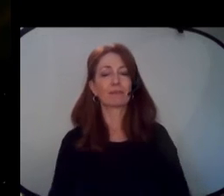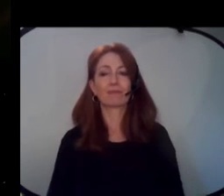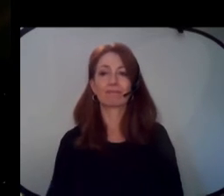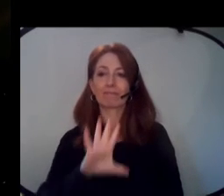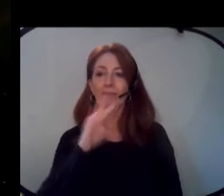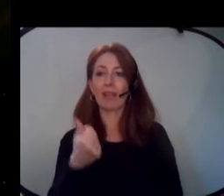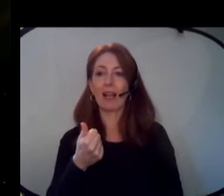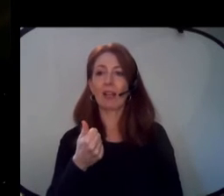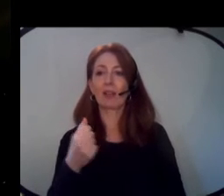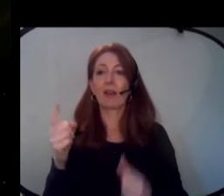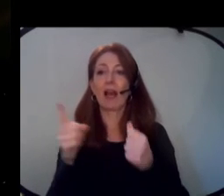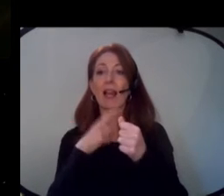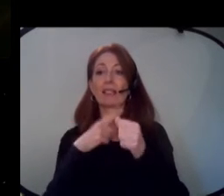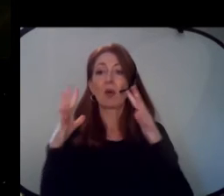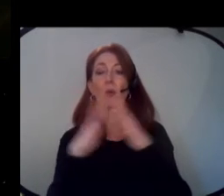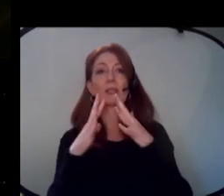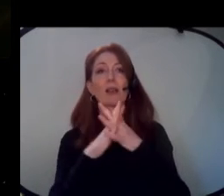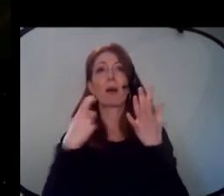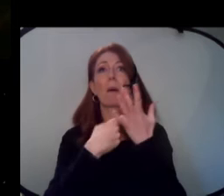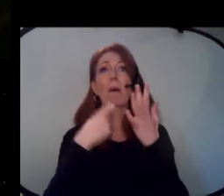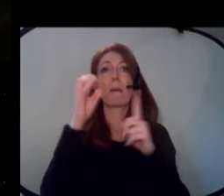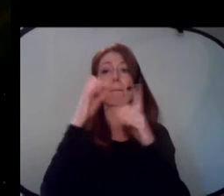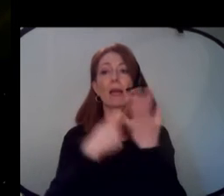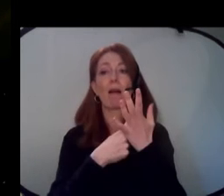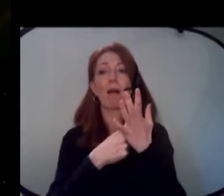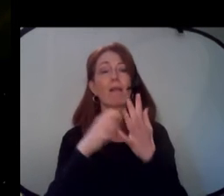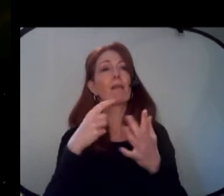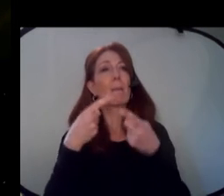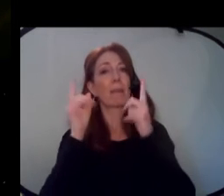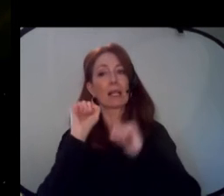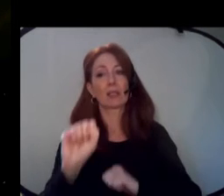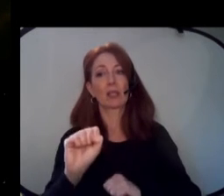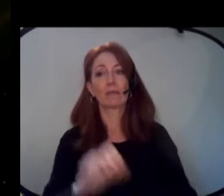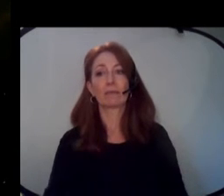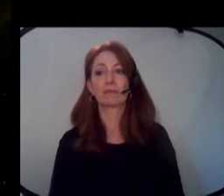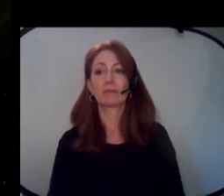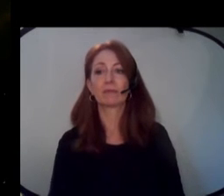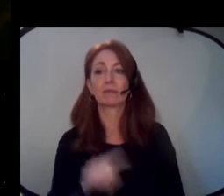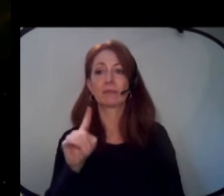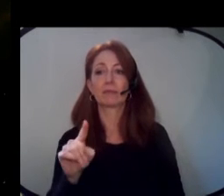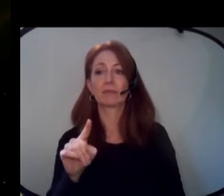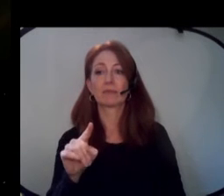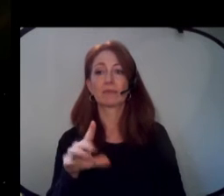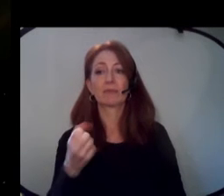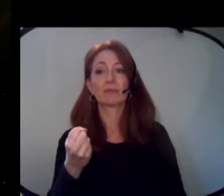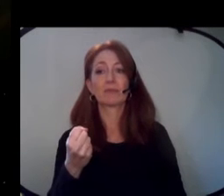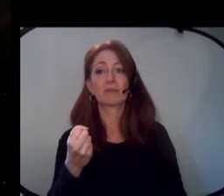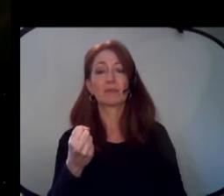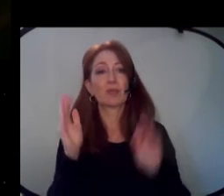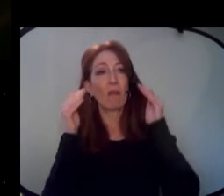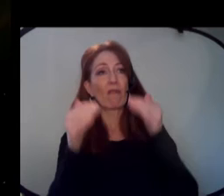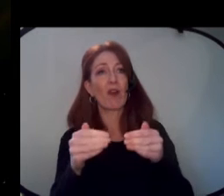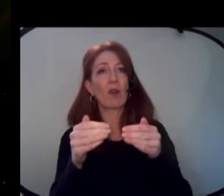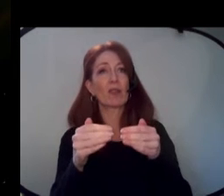I'm Alexandra Whittaker, the PR manager at Fellows Auctioneers. Fellows is one of the UK's most established auction houses with a focus on luxury